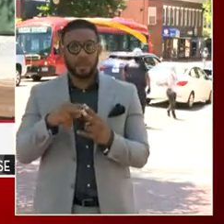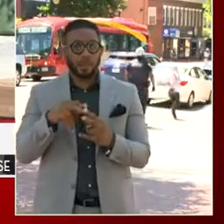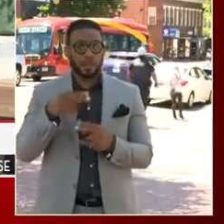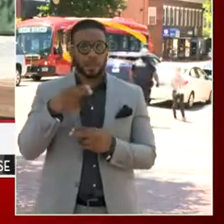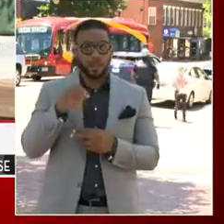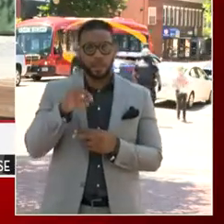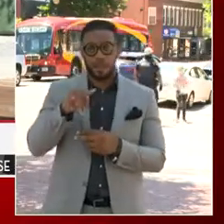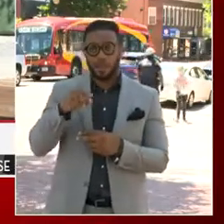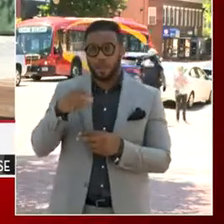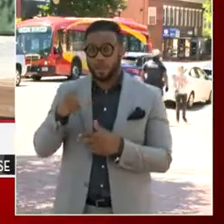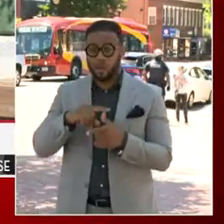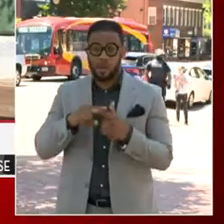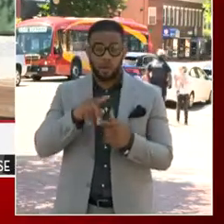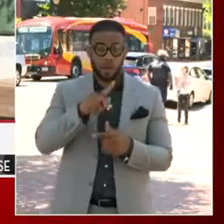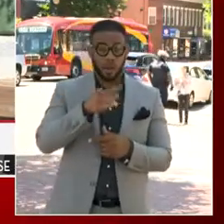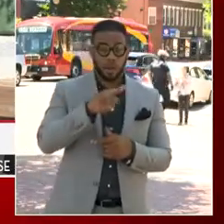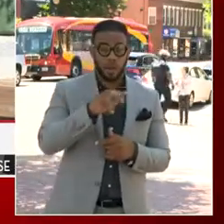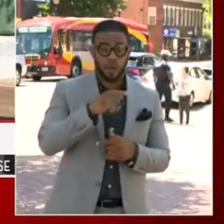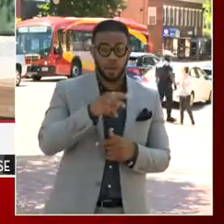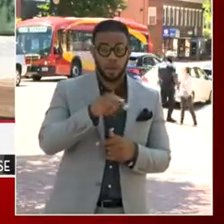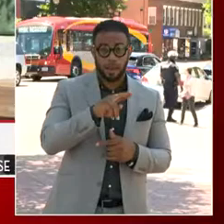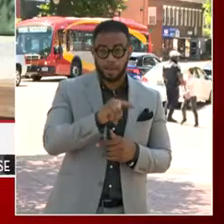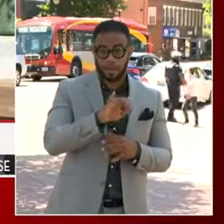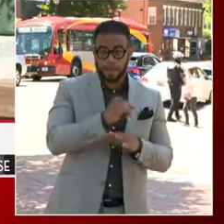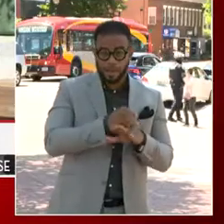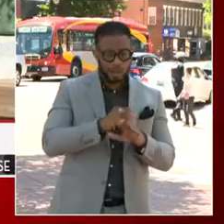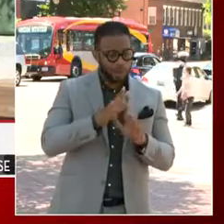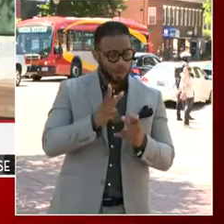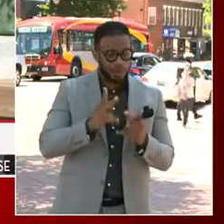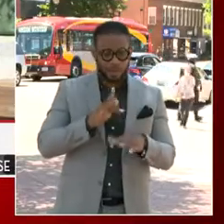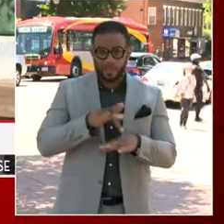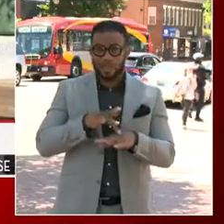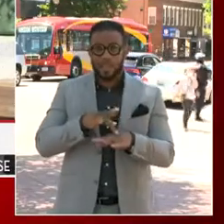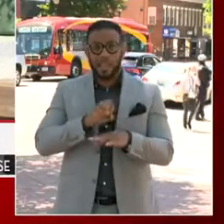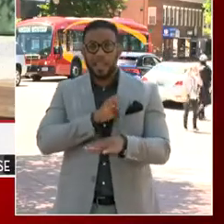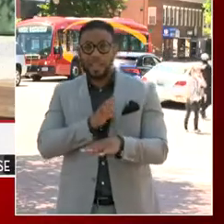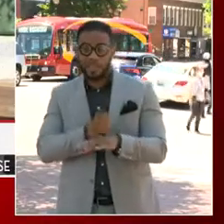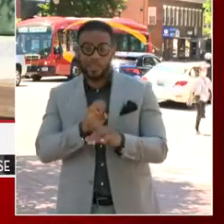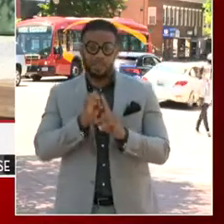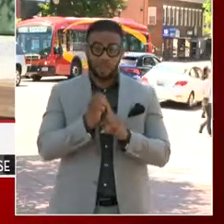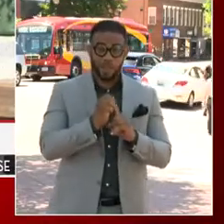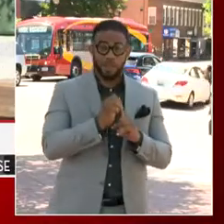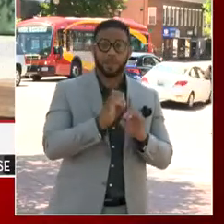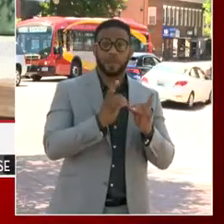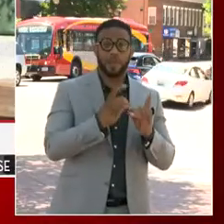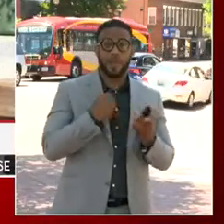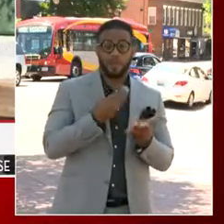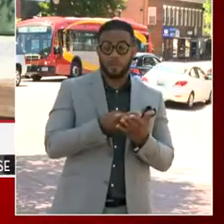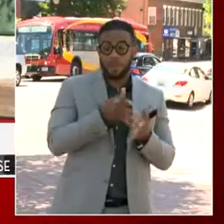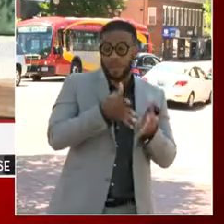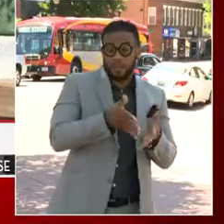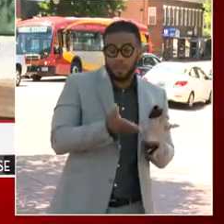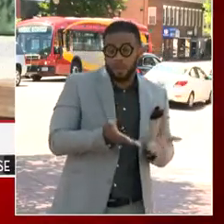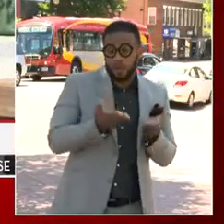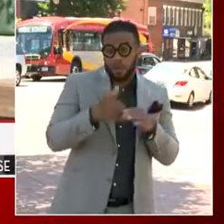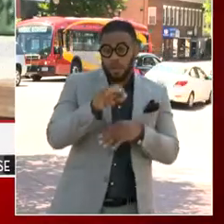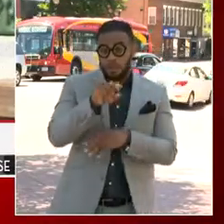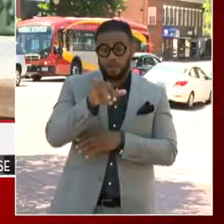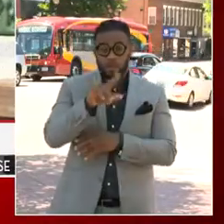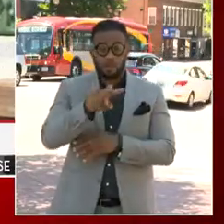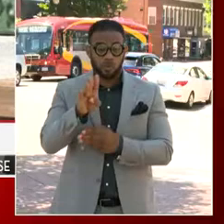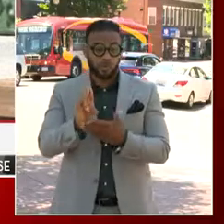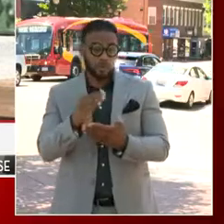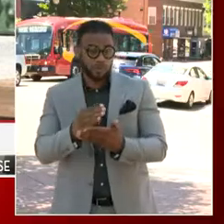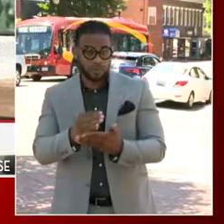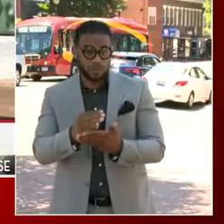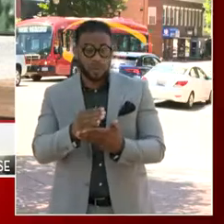Kingman Island because it's a great place to be. So Energy and Environment actually has some funds proposed in the FY22